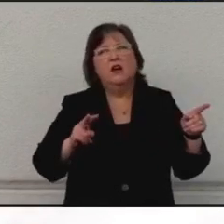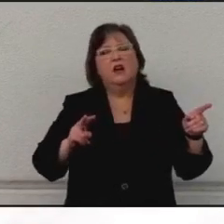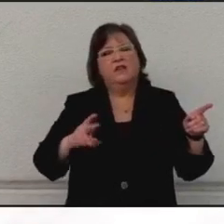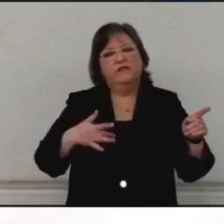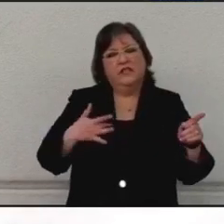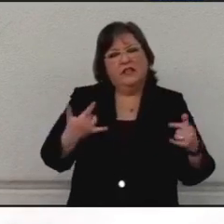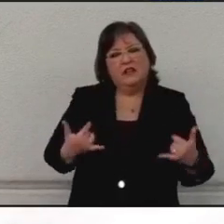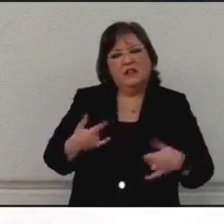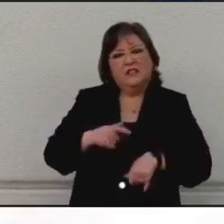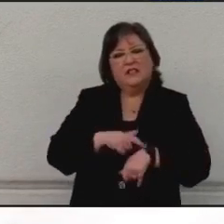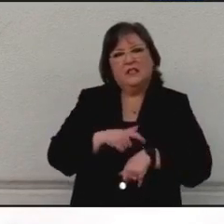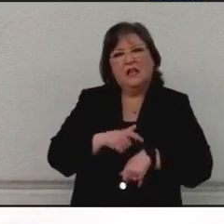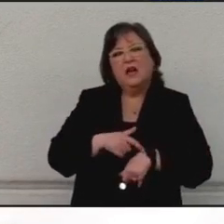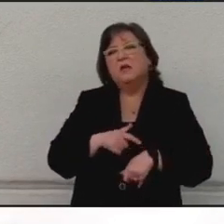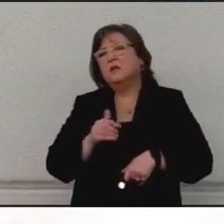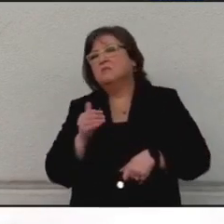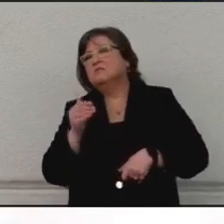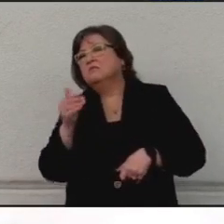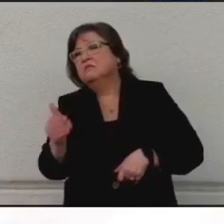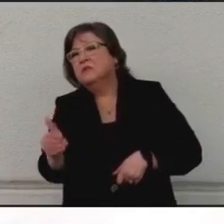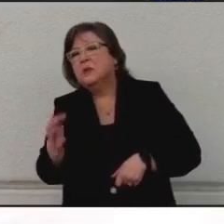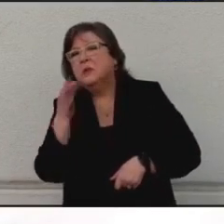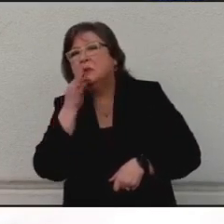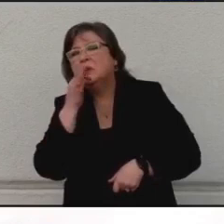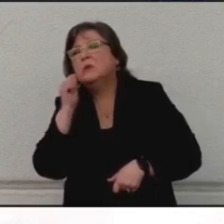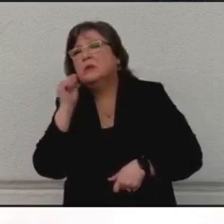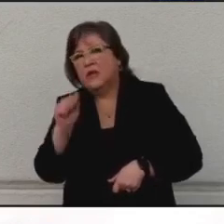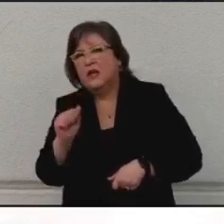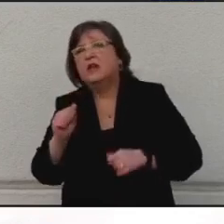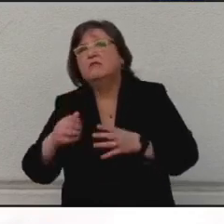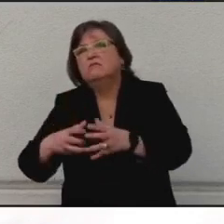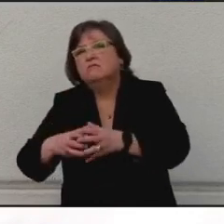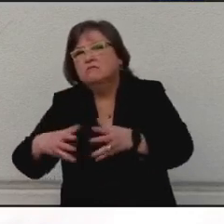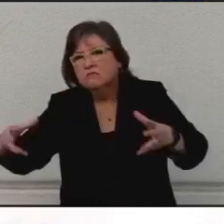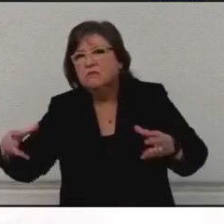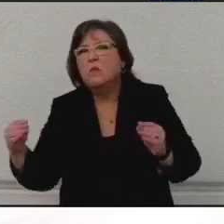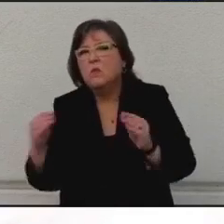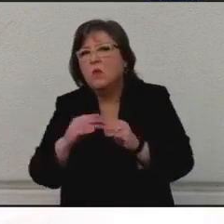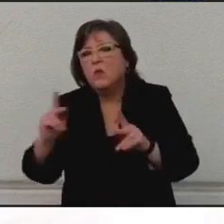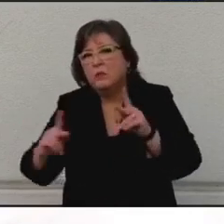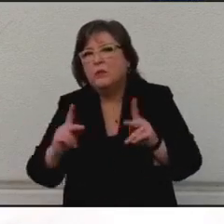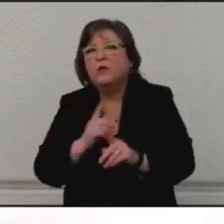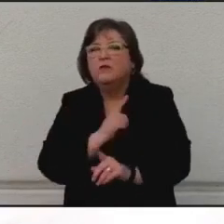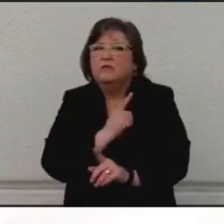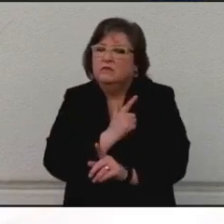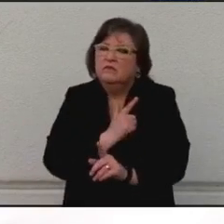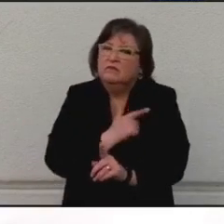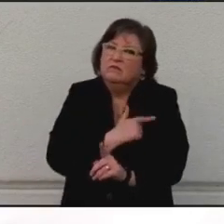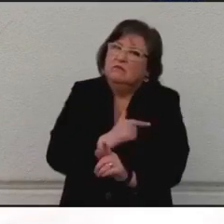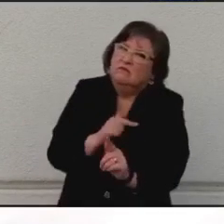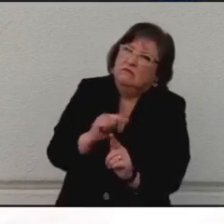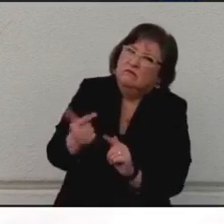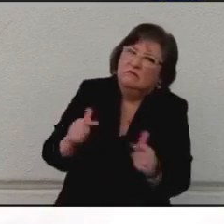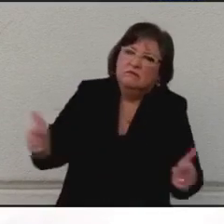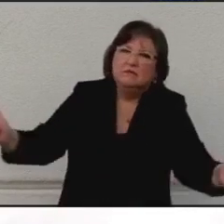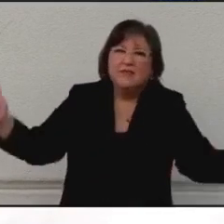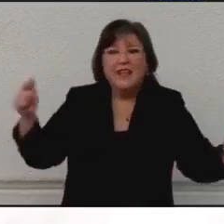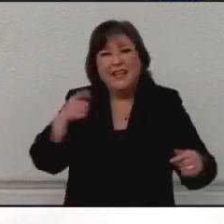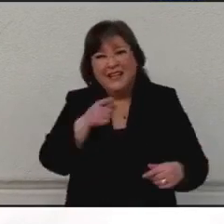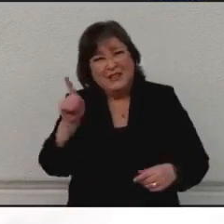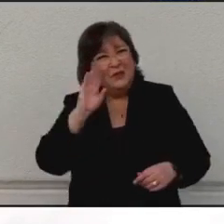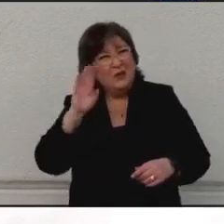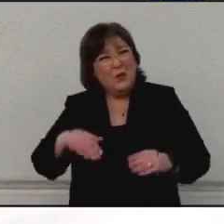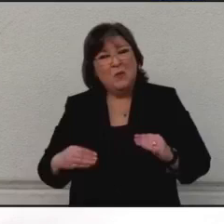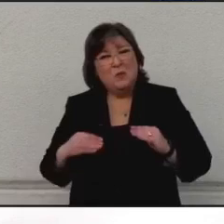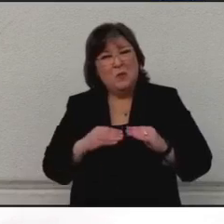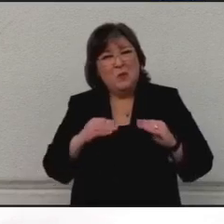to bring on additional eligible persons. And as everyone knows, the more people that we can get